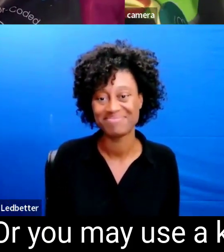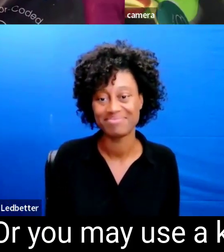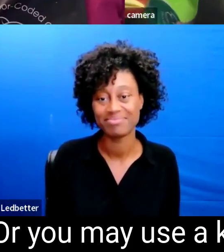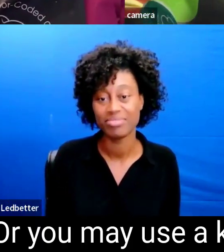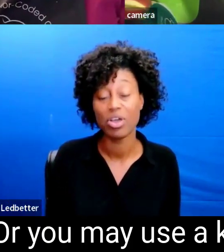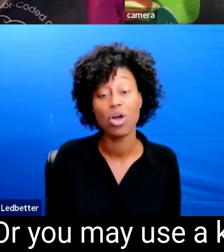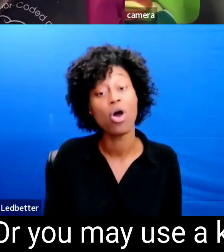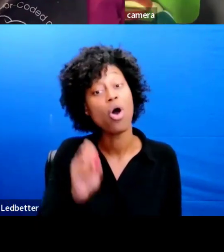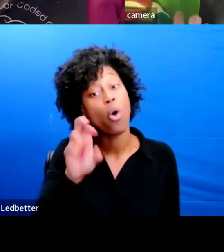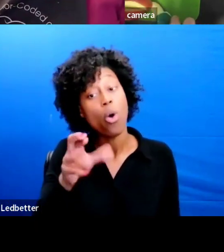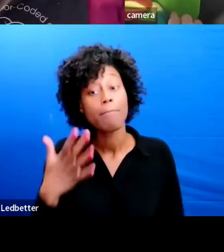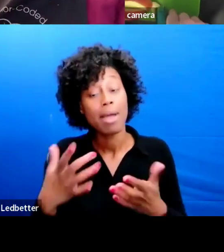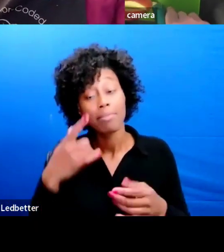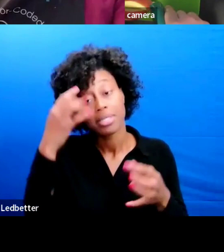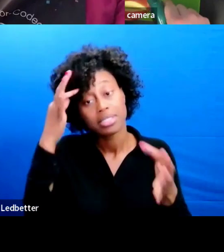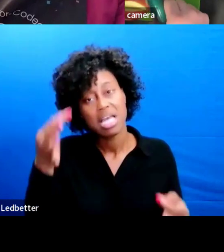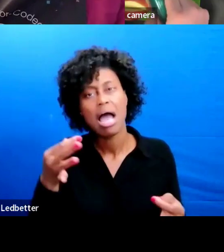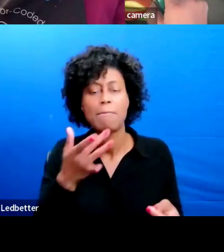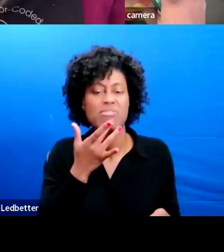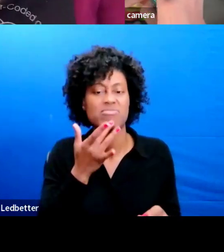Or you may use a knife.